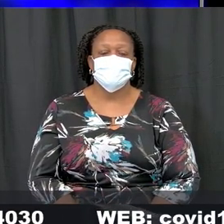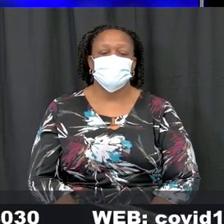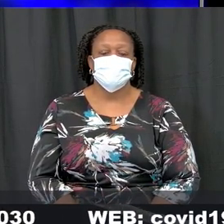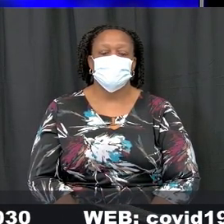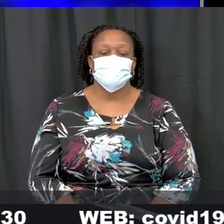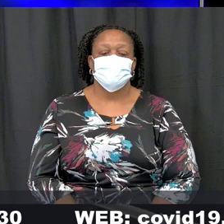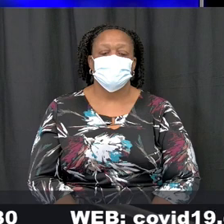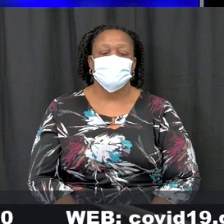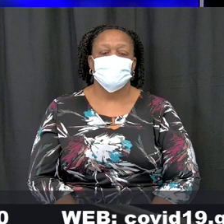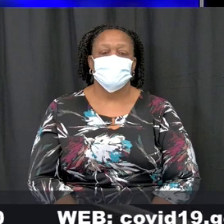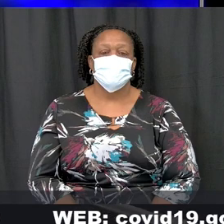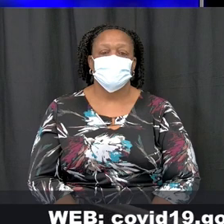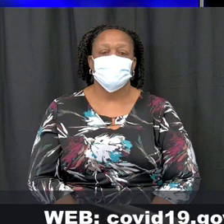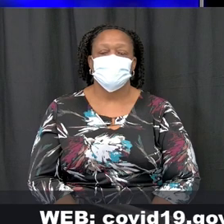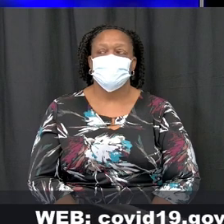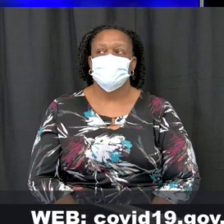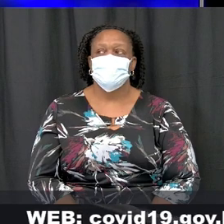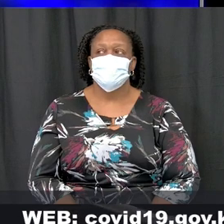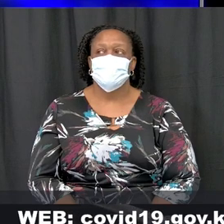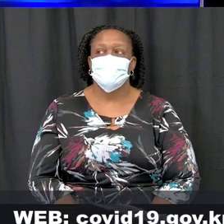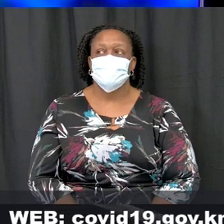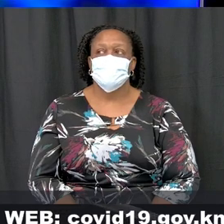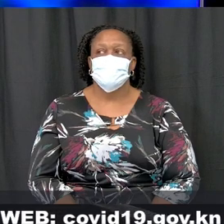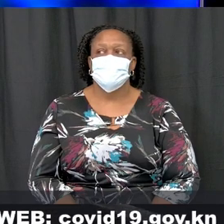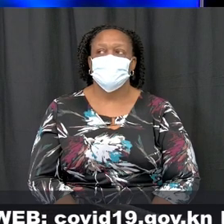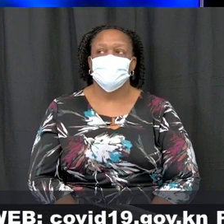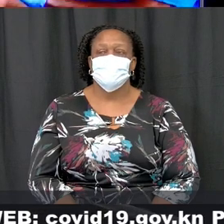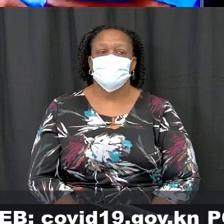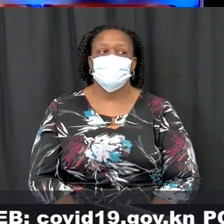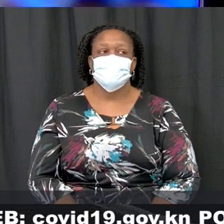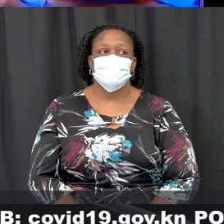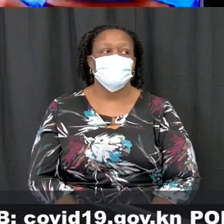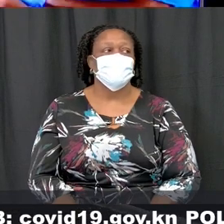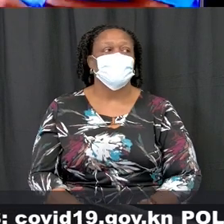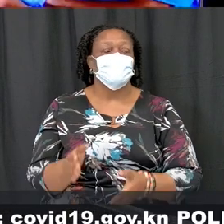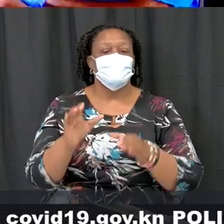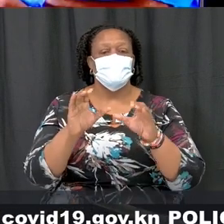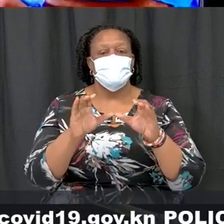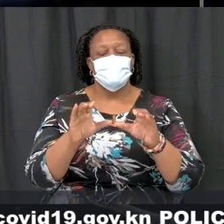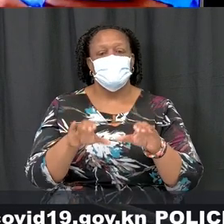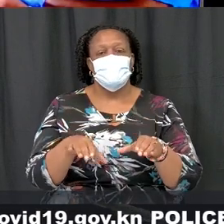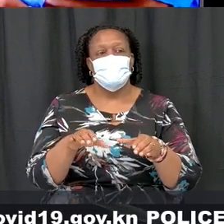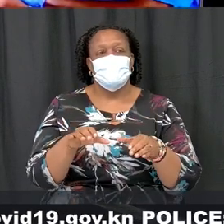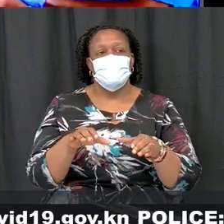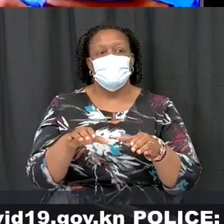workplace to say that you are in quarantine?